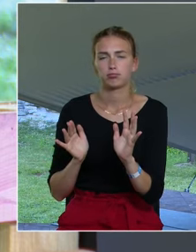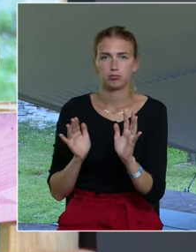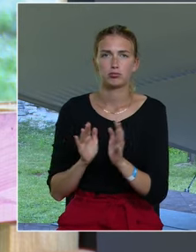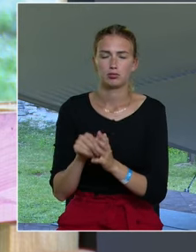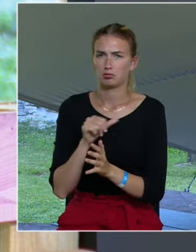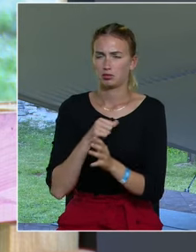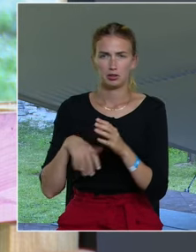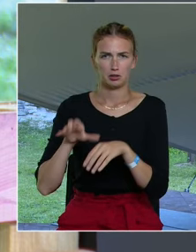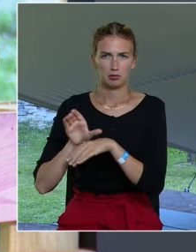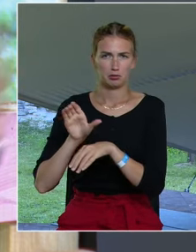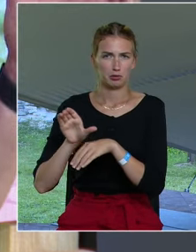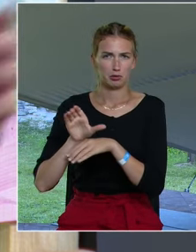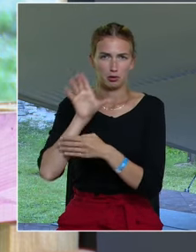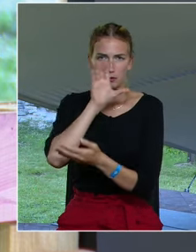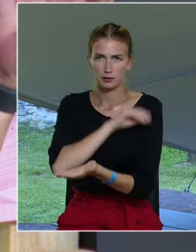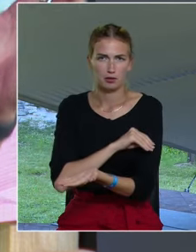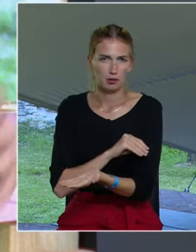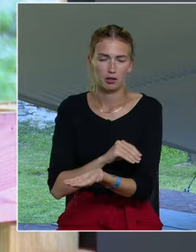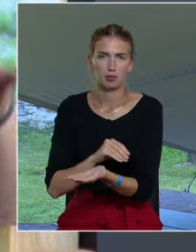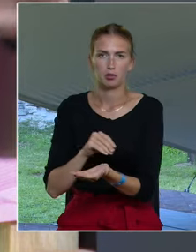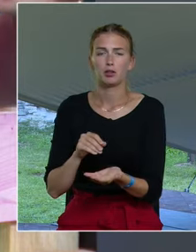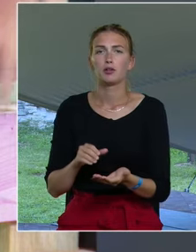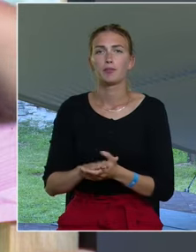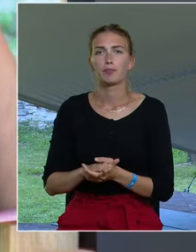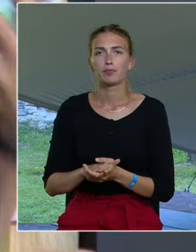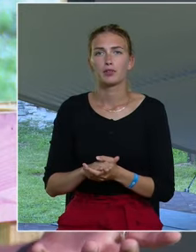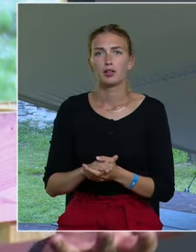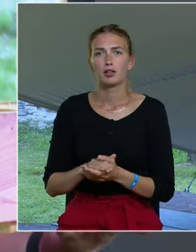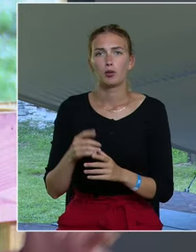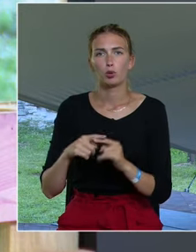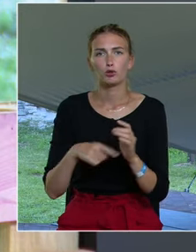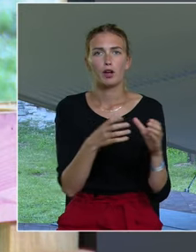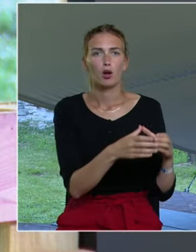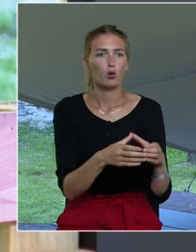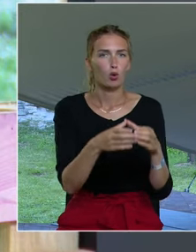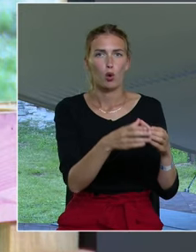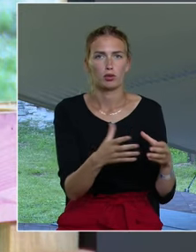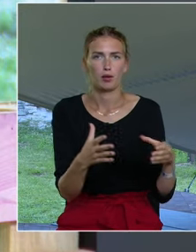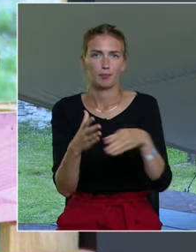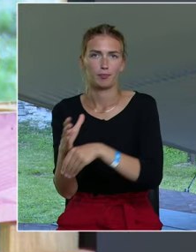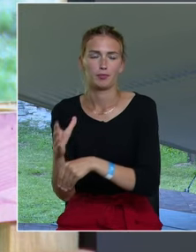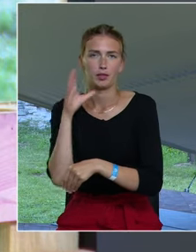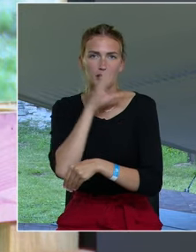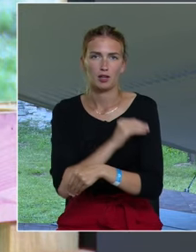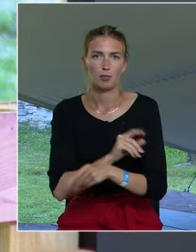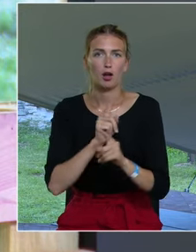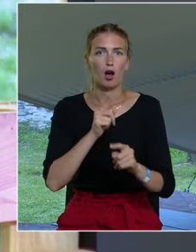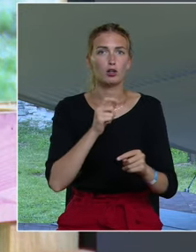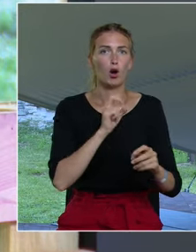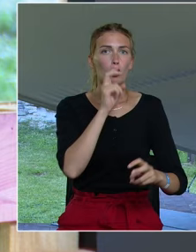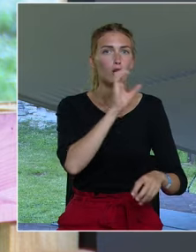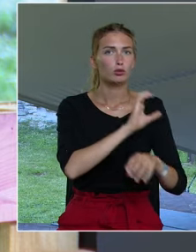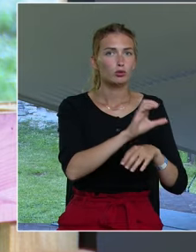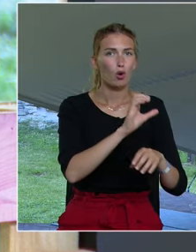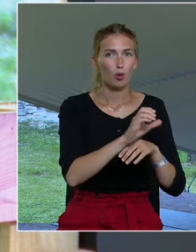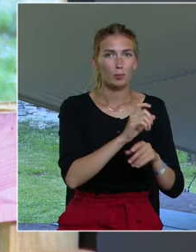of intellectual assets, so you can expand and include the community. But the industry has always struggled with how to